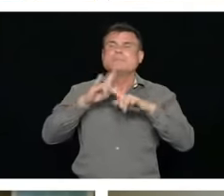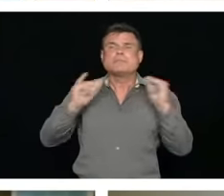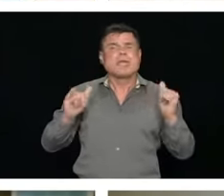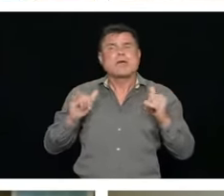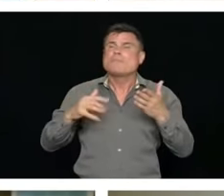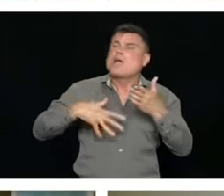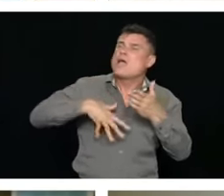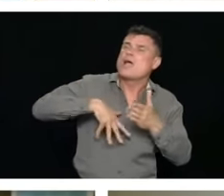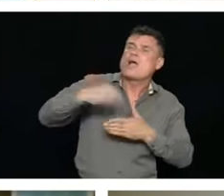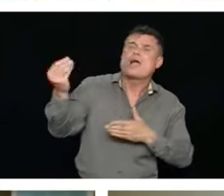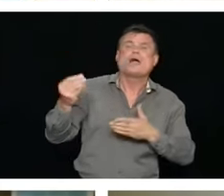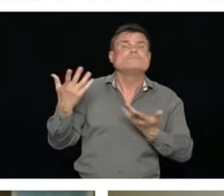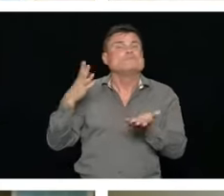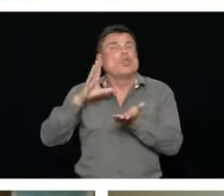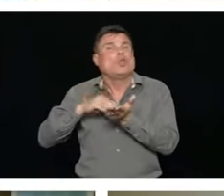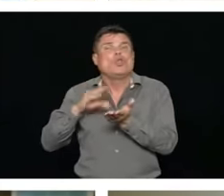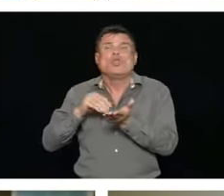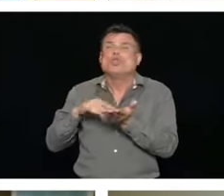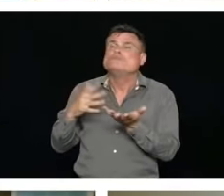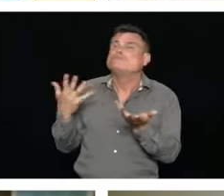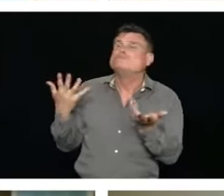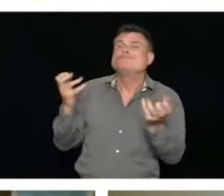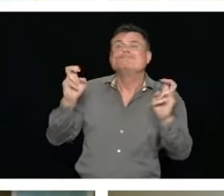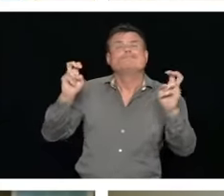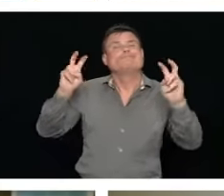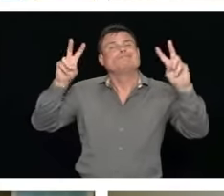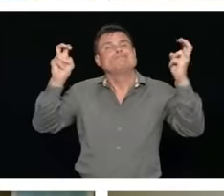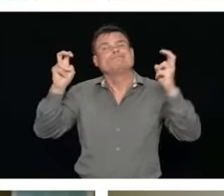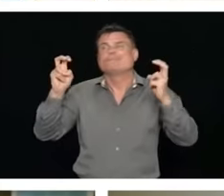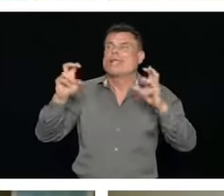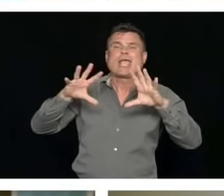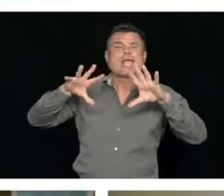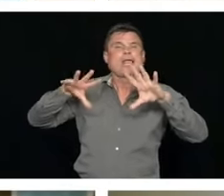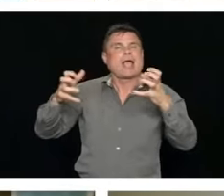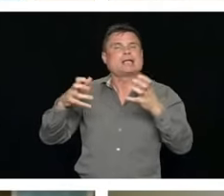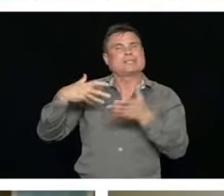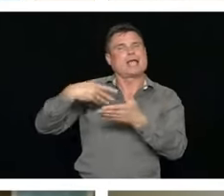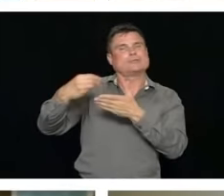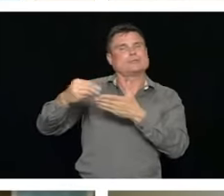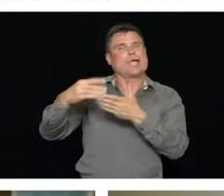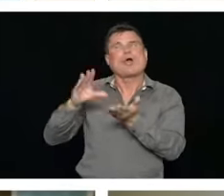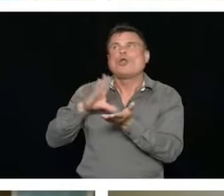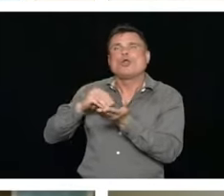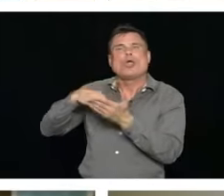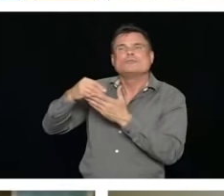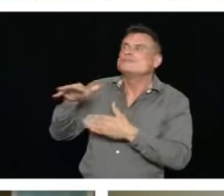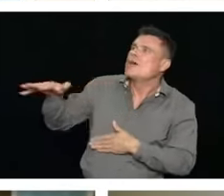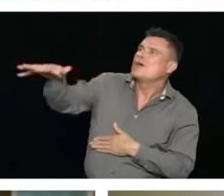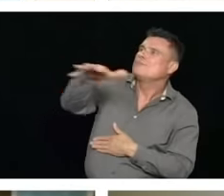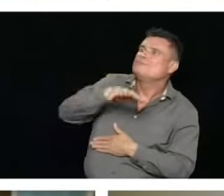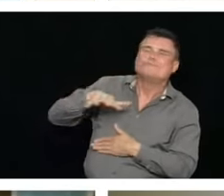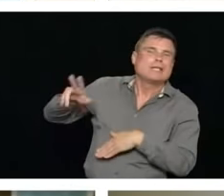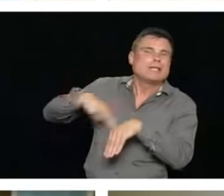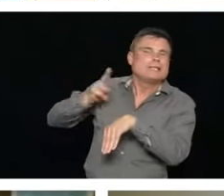this question, Minister Fleming, maybe you're going to have to take this. And she says, Ontario isn't opening up until fall.